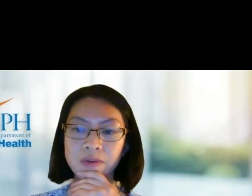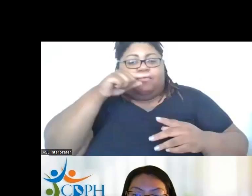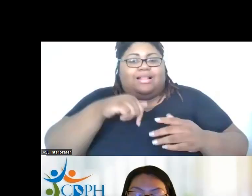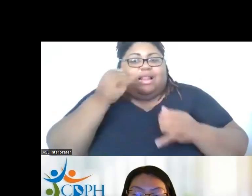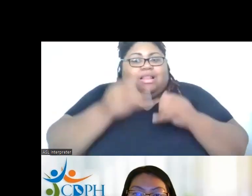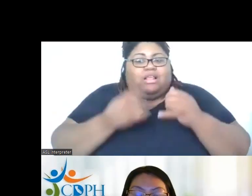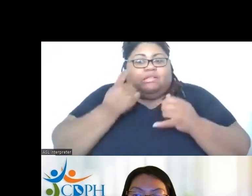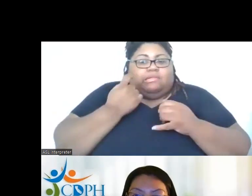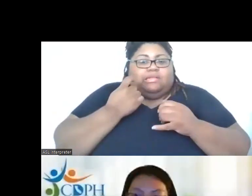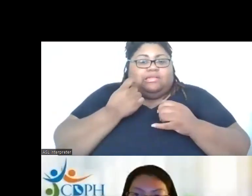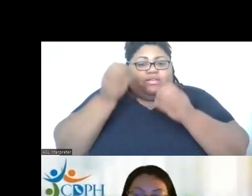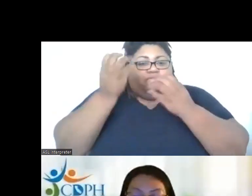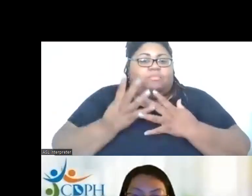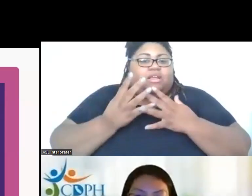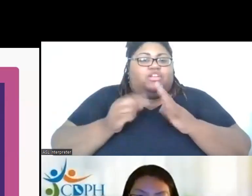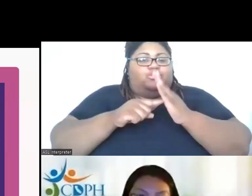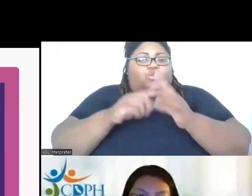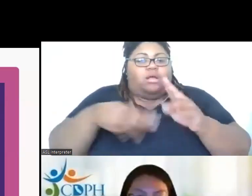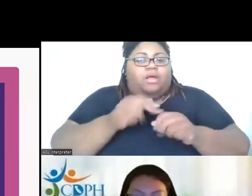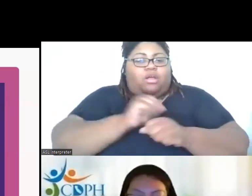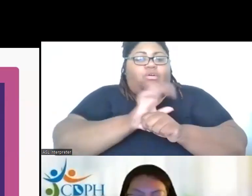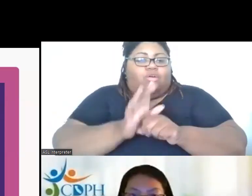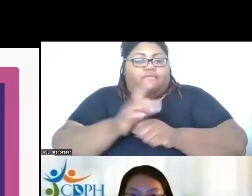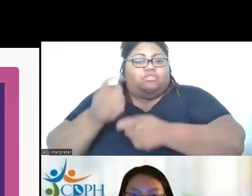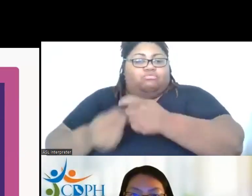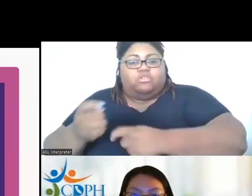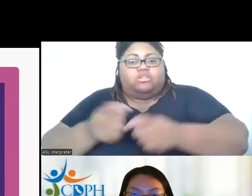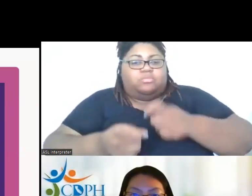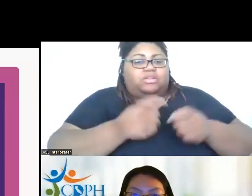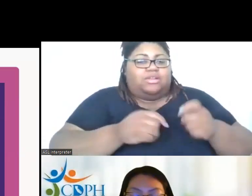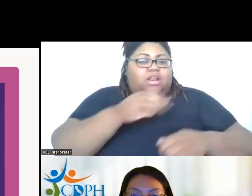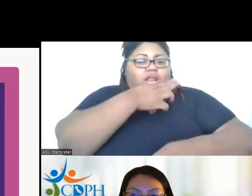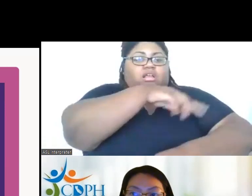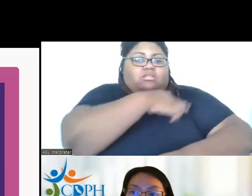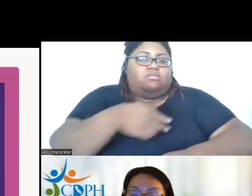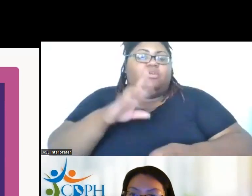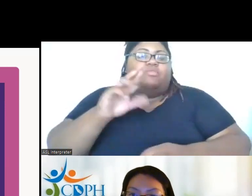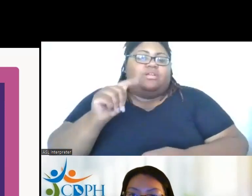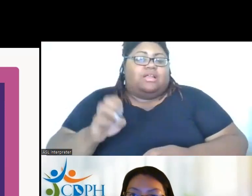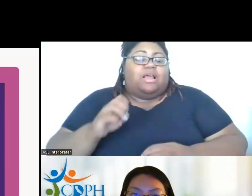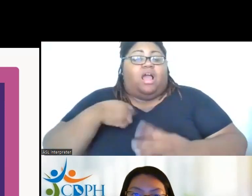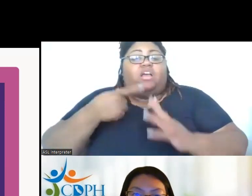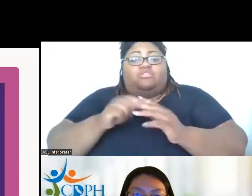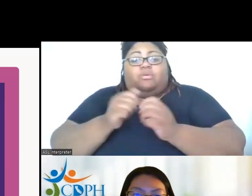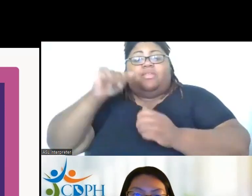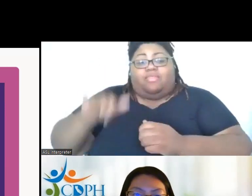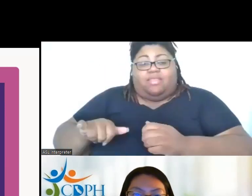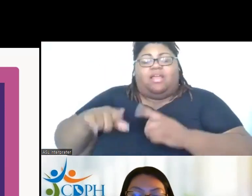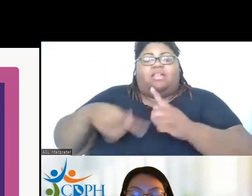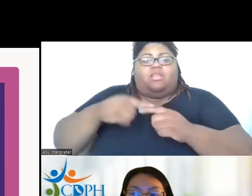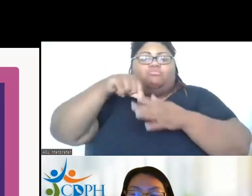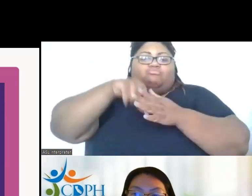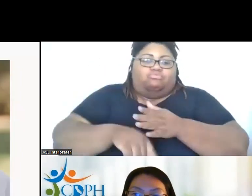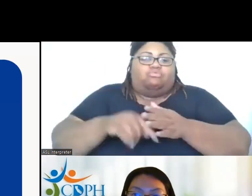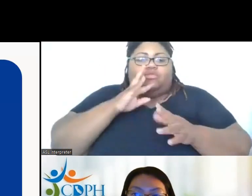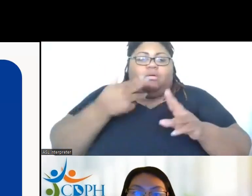showing around COVID transmission and hospitalization rates. So I'll start with that overview, and then I'll dive more into the opportunity we have in